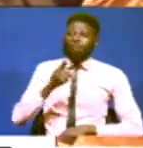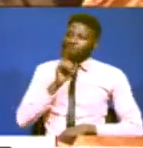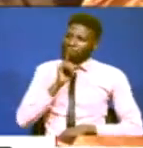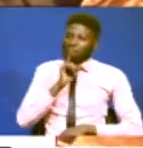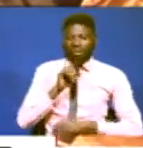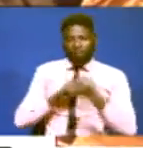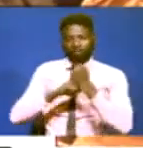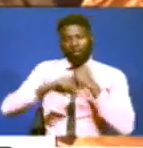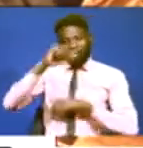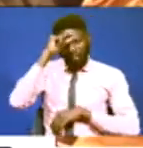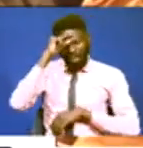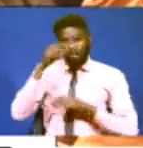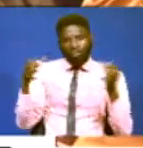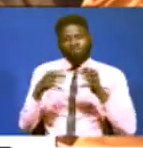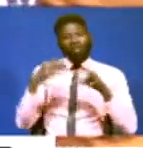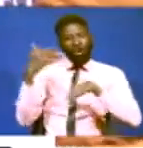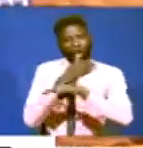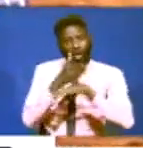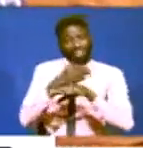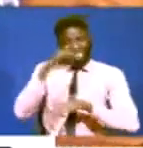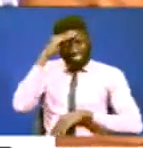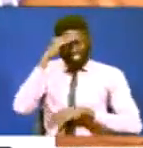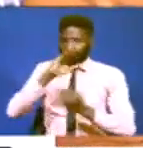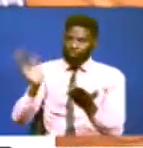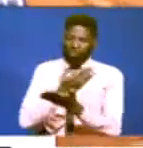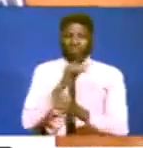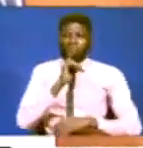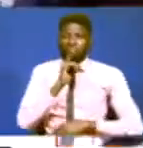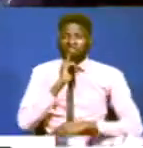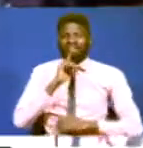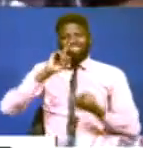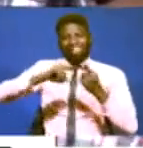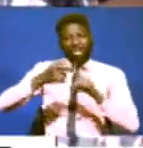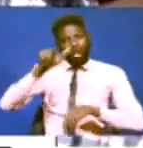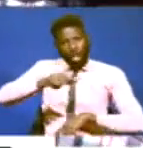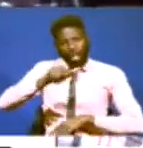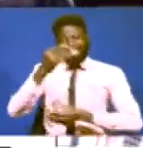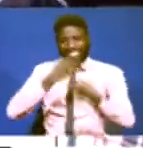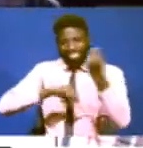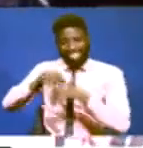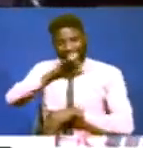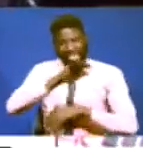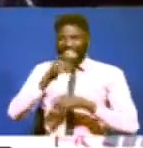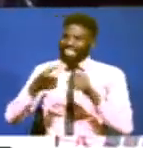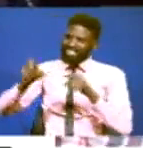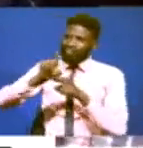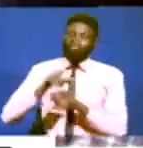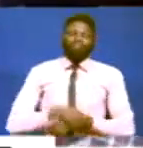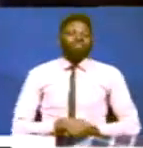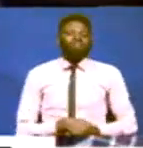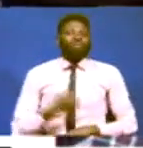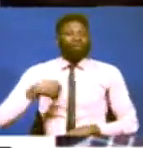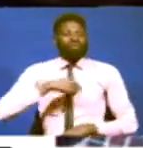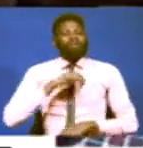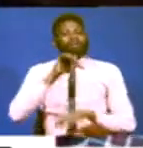illicit liquor, saying the sale of substandard and illegal brews was rampant in the area. Na tunaomba wafanyiwe reinforcement ya